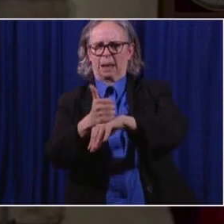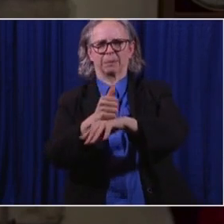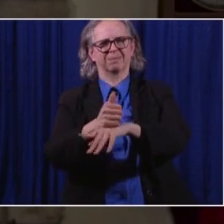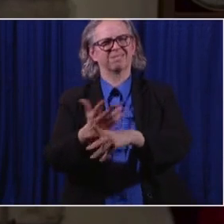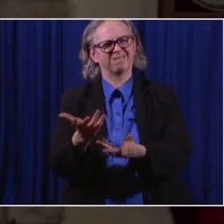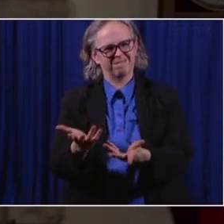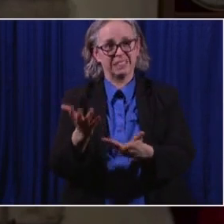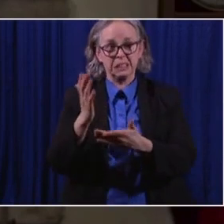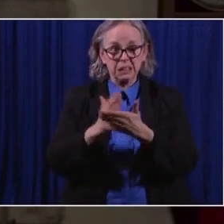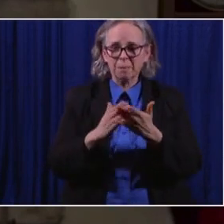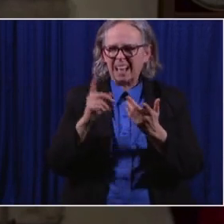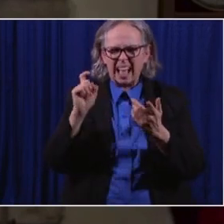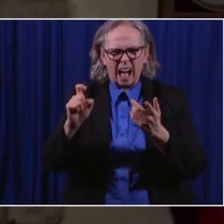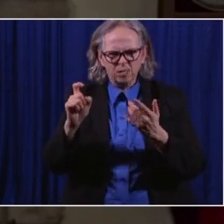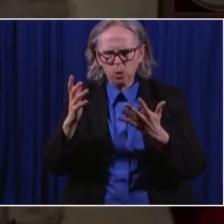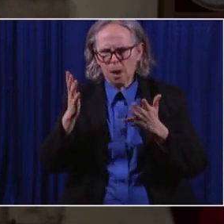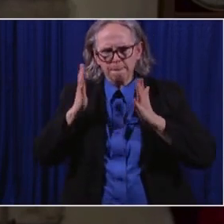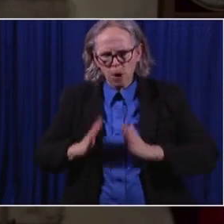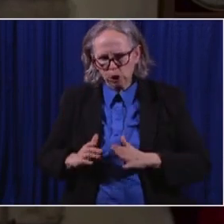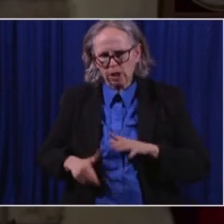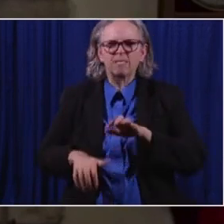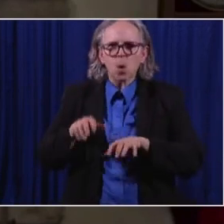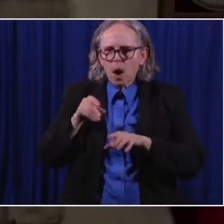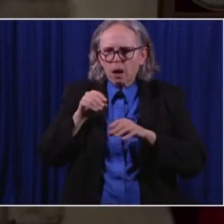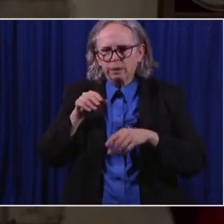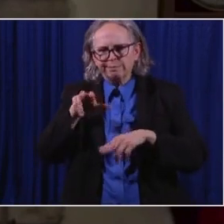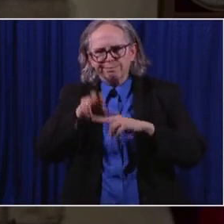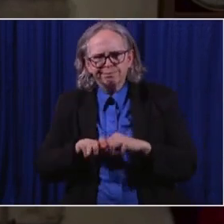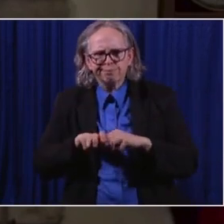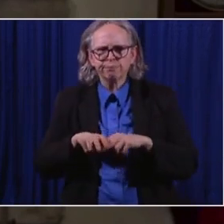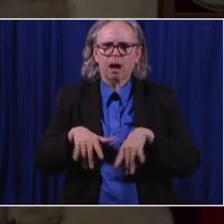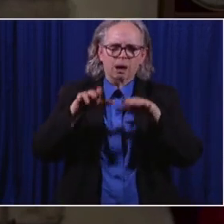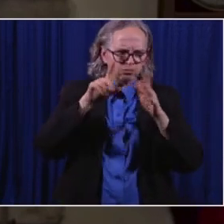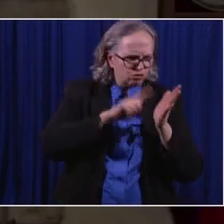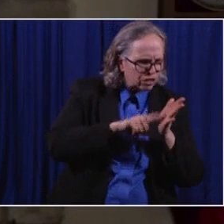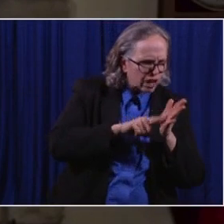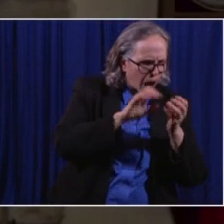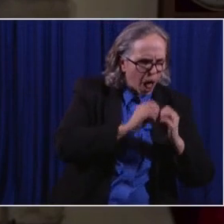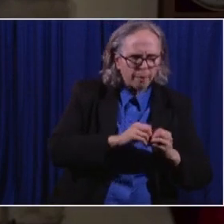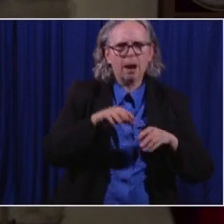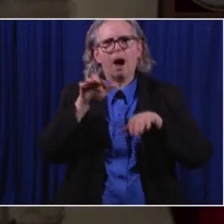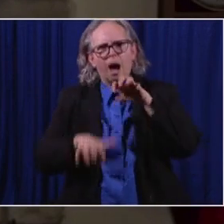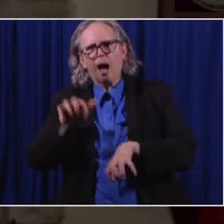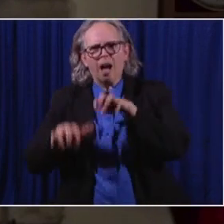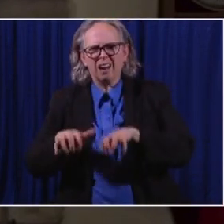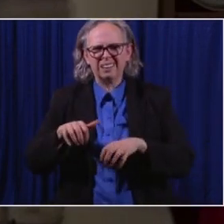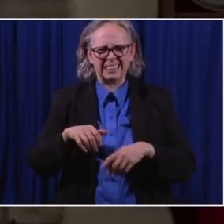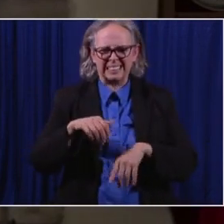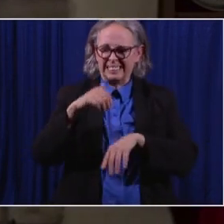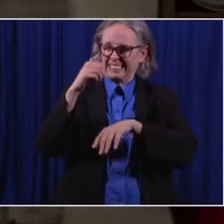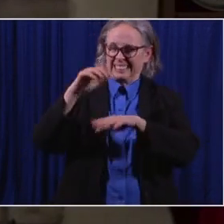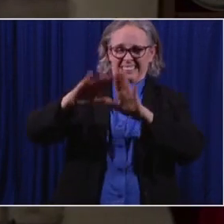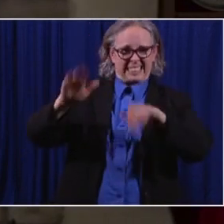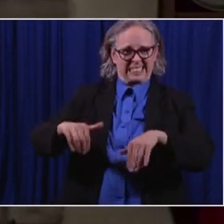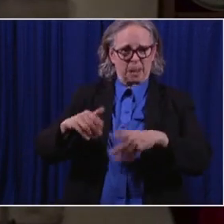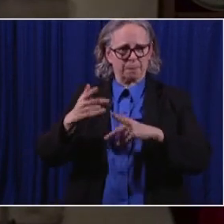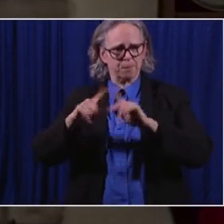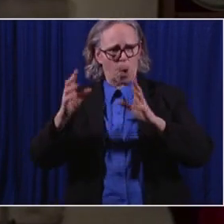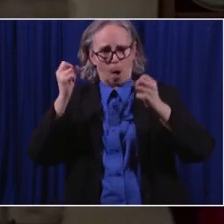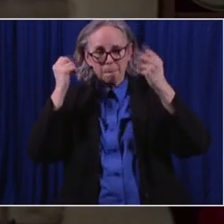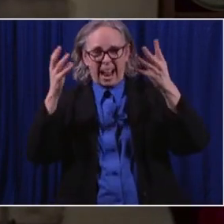by hand and verified by hand. So the system was not designed for what we're seeing now. So the most important